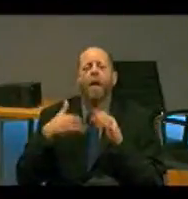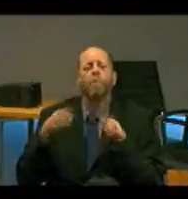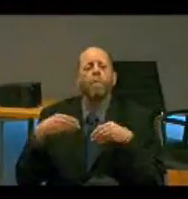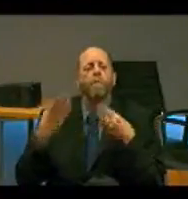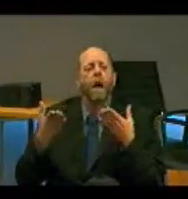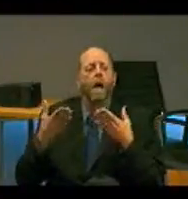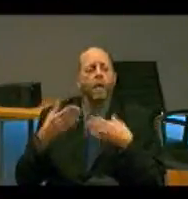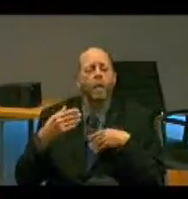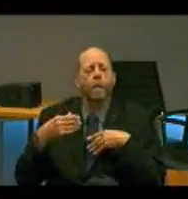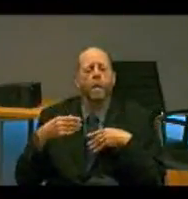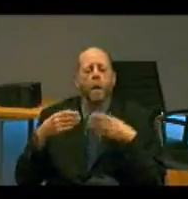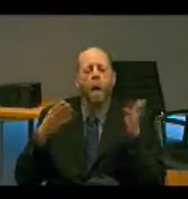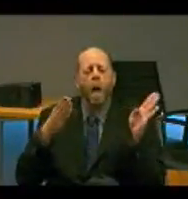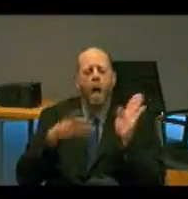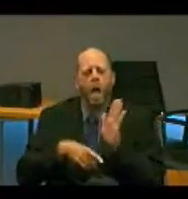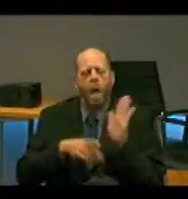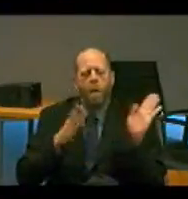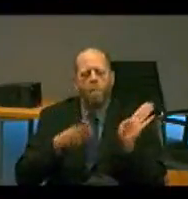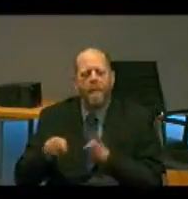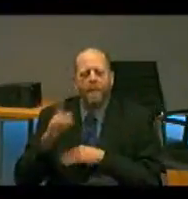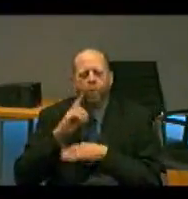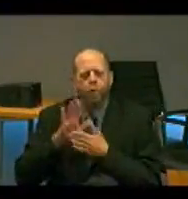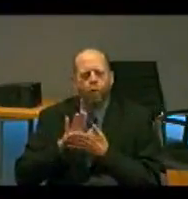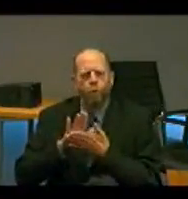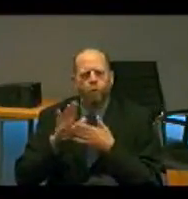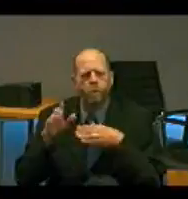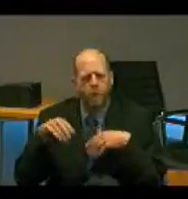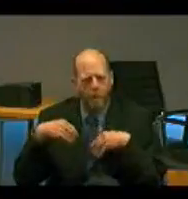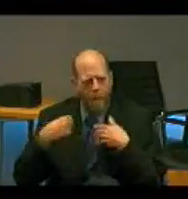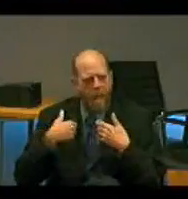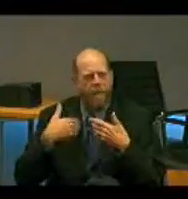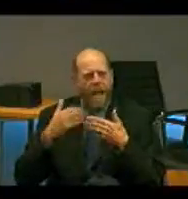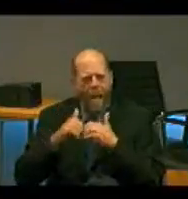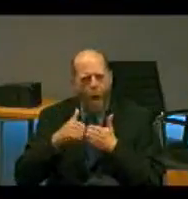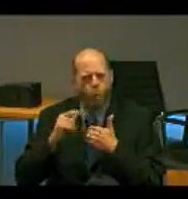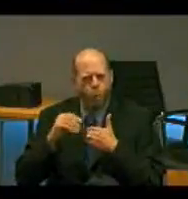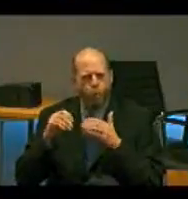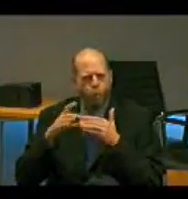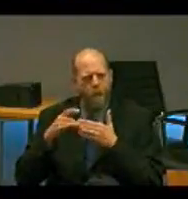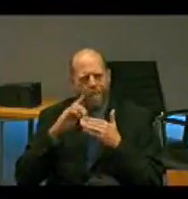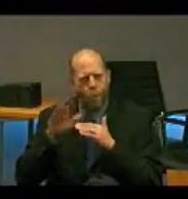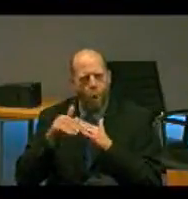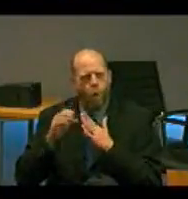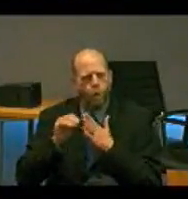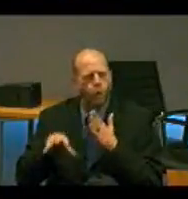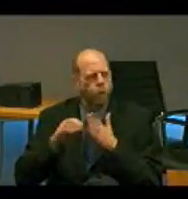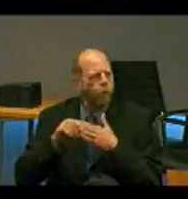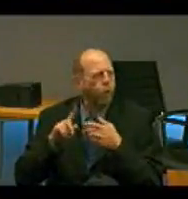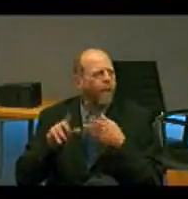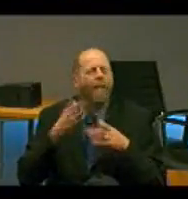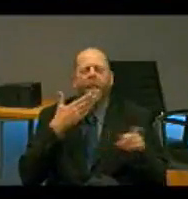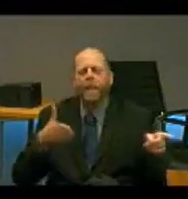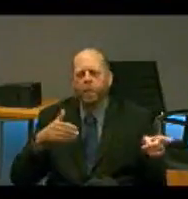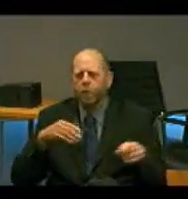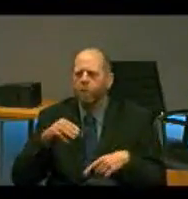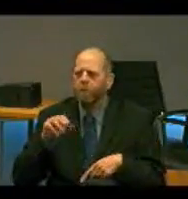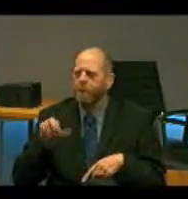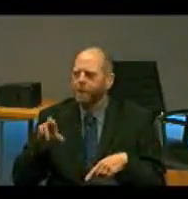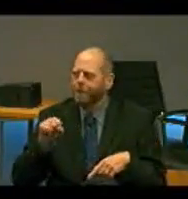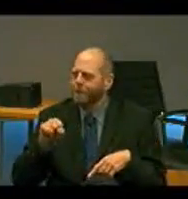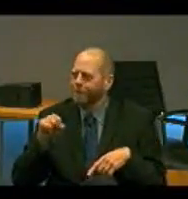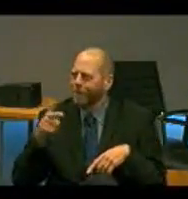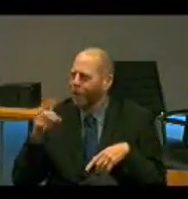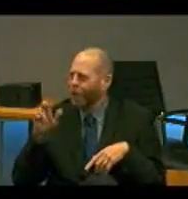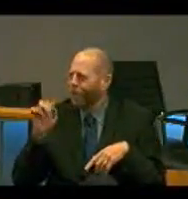provided roadmaps for schools, a context-specific and functional how-to guide for all schools to engage in positive discipline. Thank you, Ms. practices. Bhargava. We're going to have to stop there.